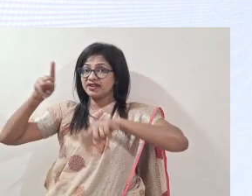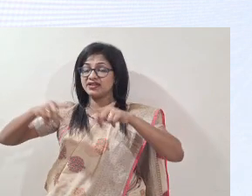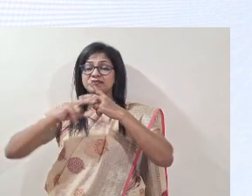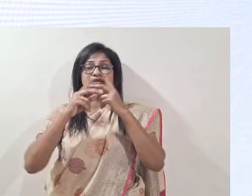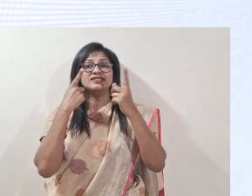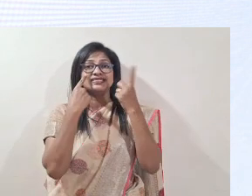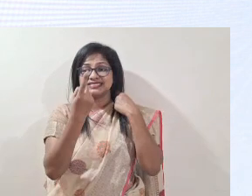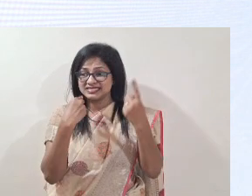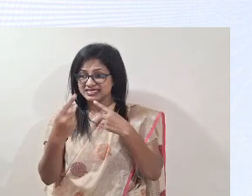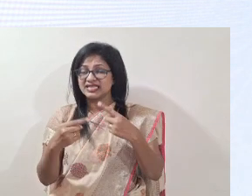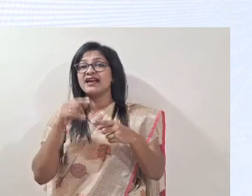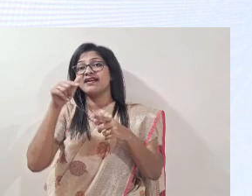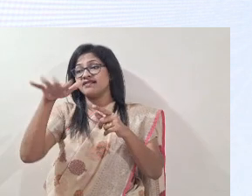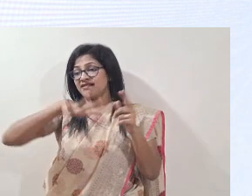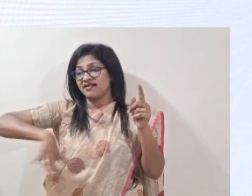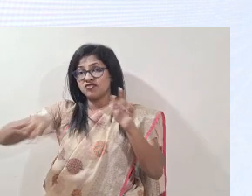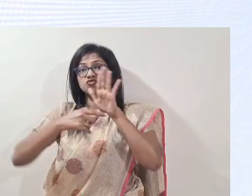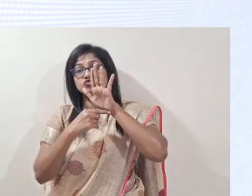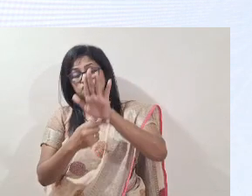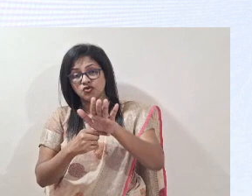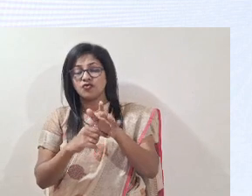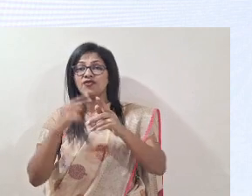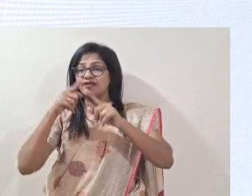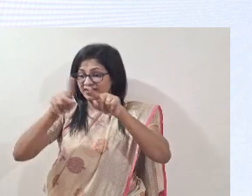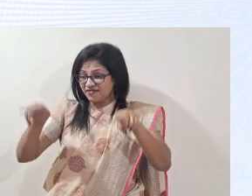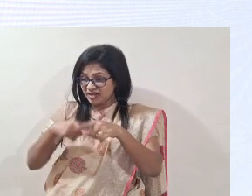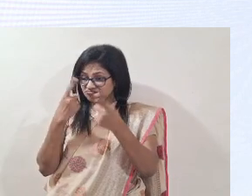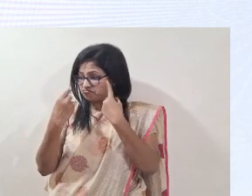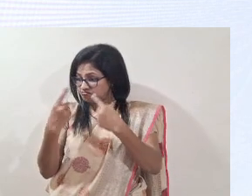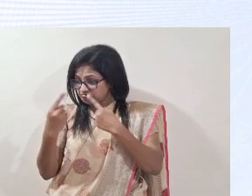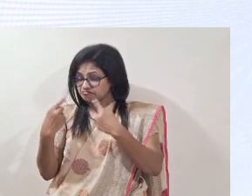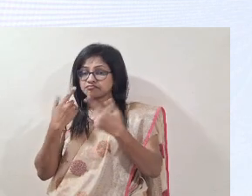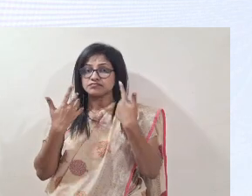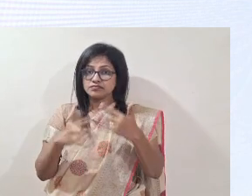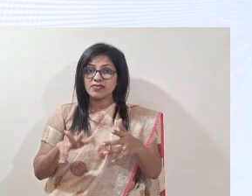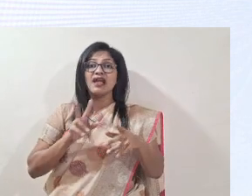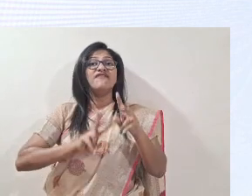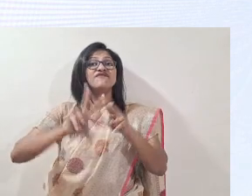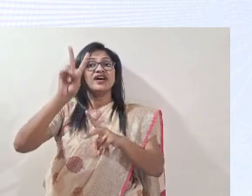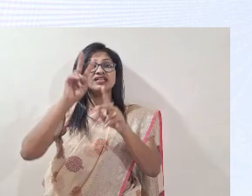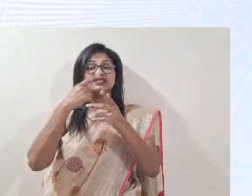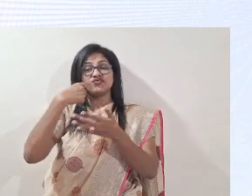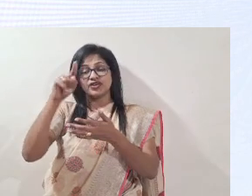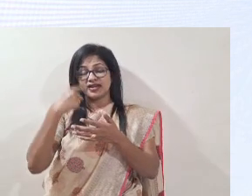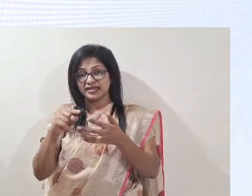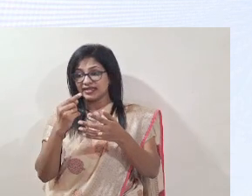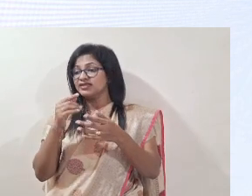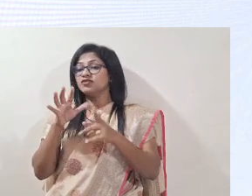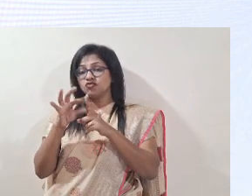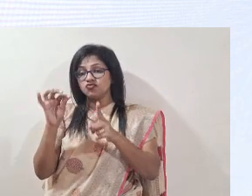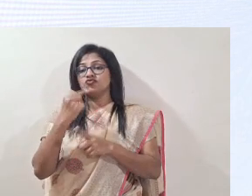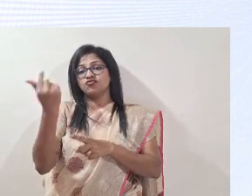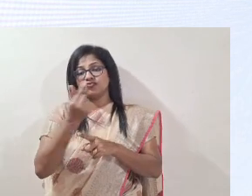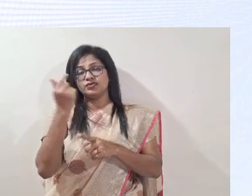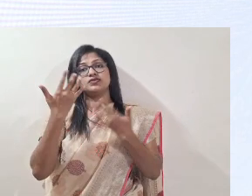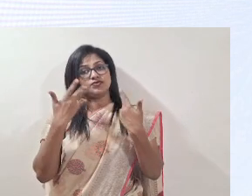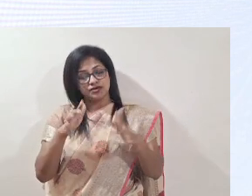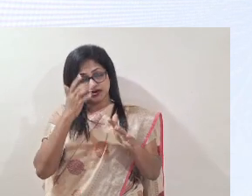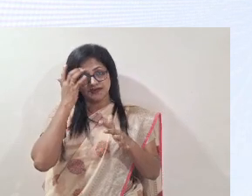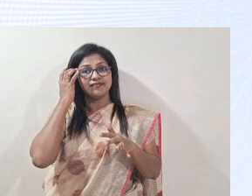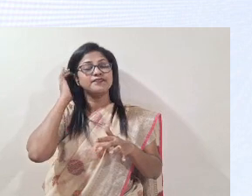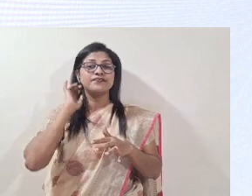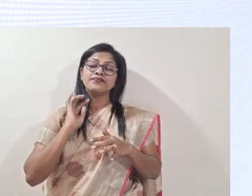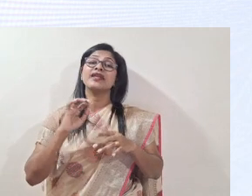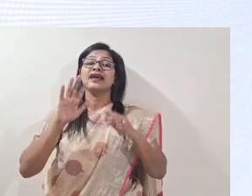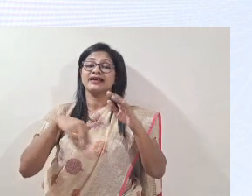calibrated, these were experimented on the field, and then the validation was done through simulation. And